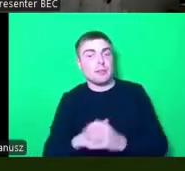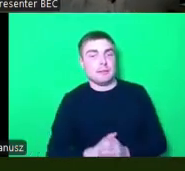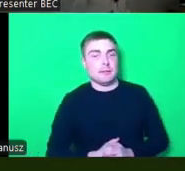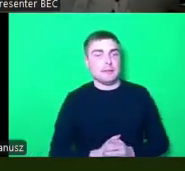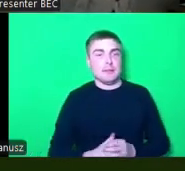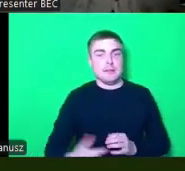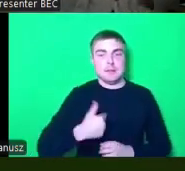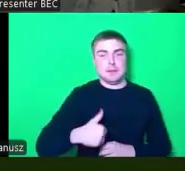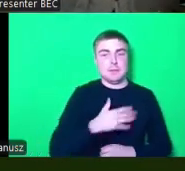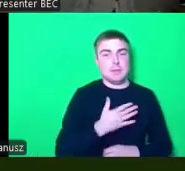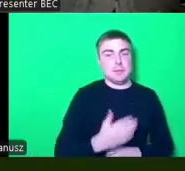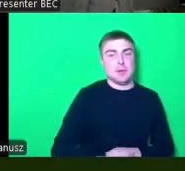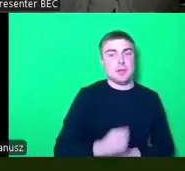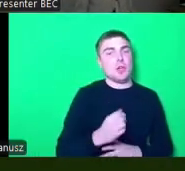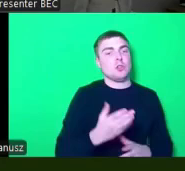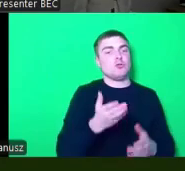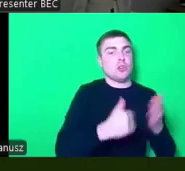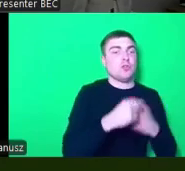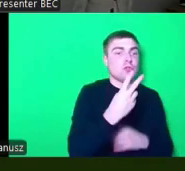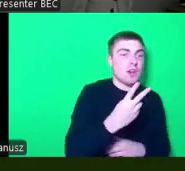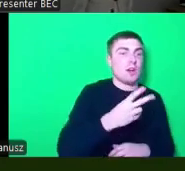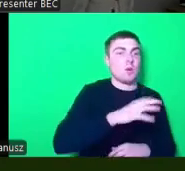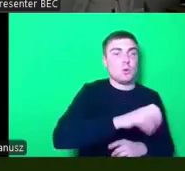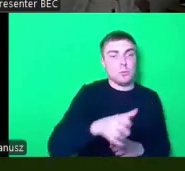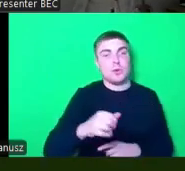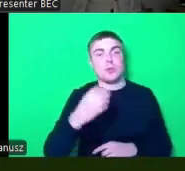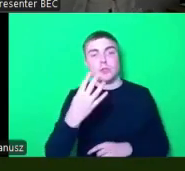diversity levels, but they also have low or high